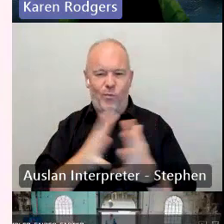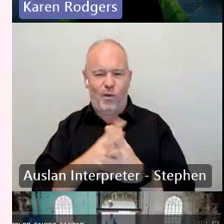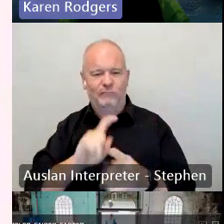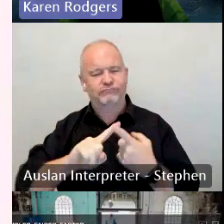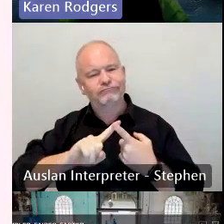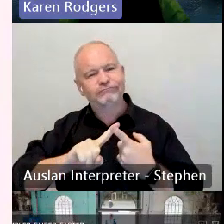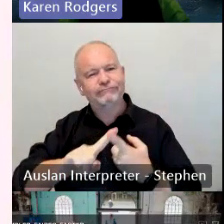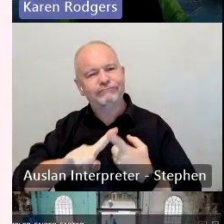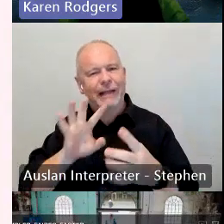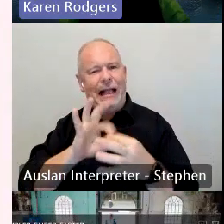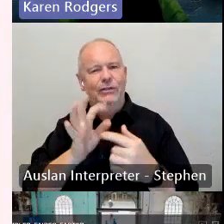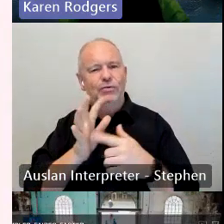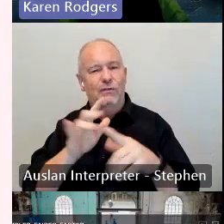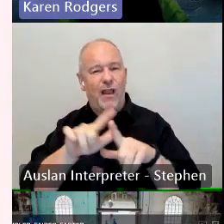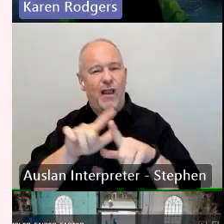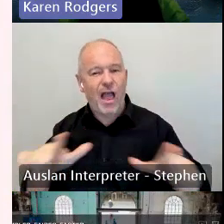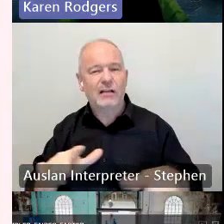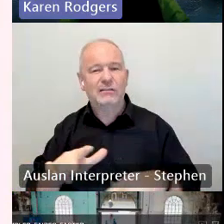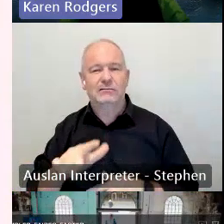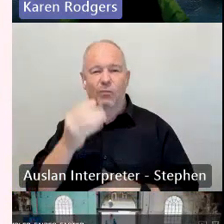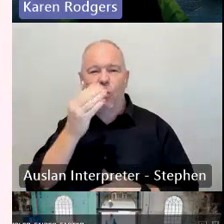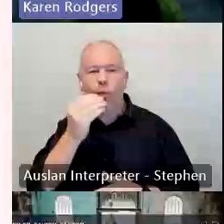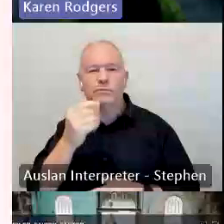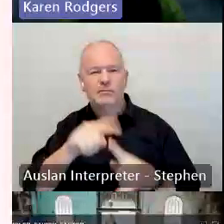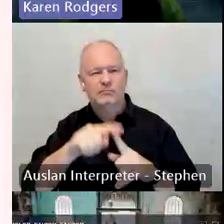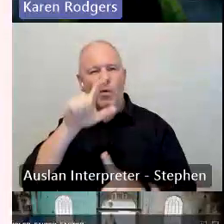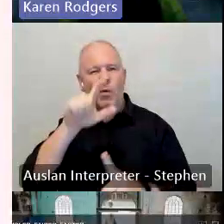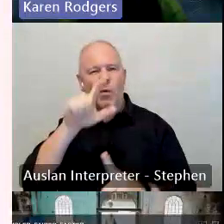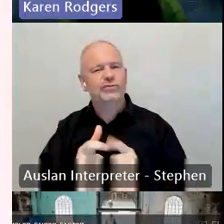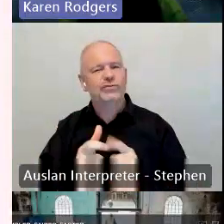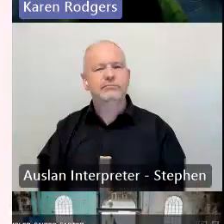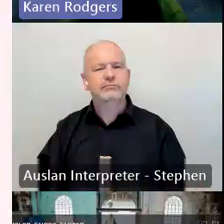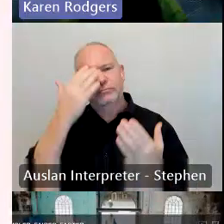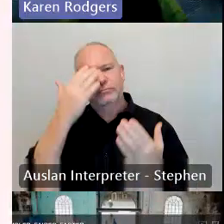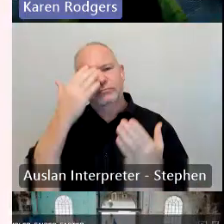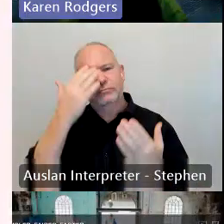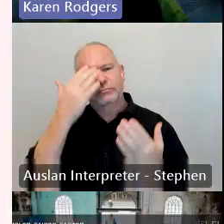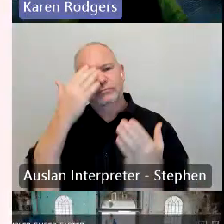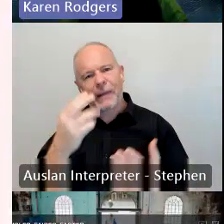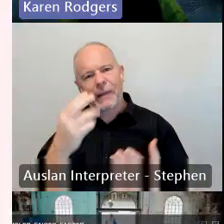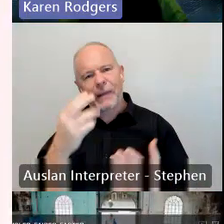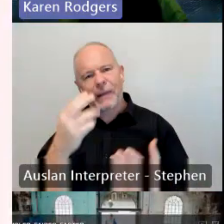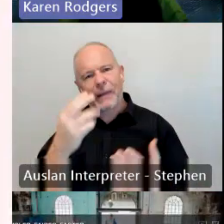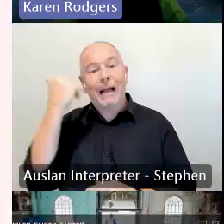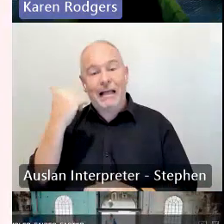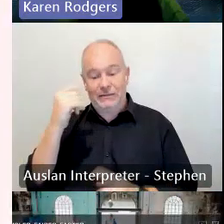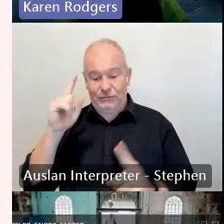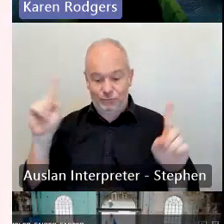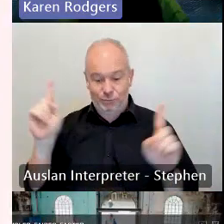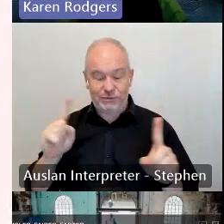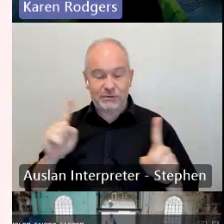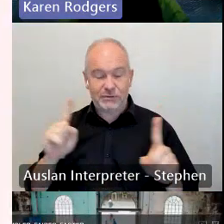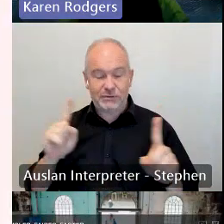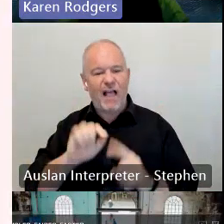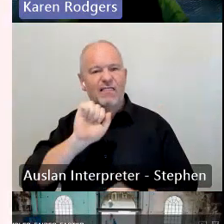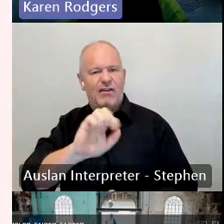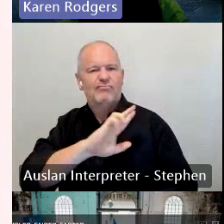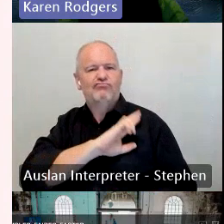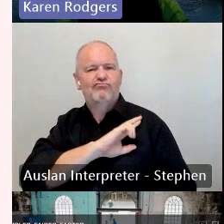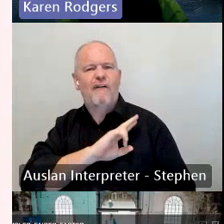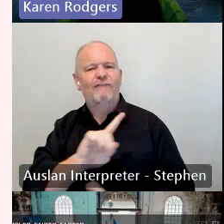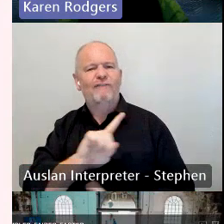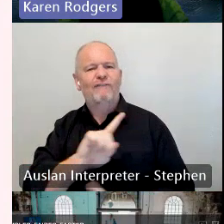continued connection to the lands, waters and culture. We respect elders past and present and the role that First Nations